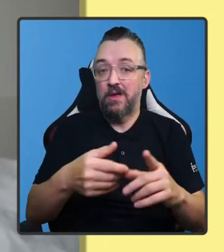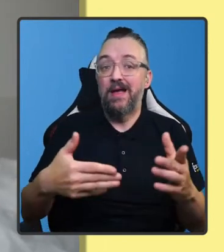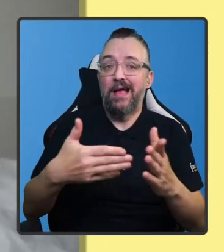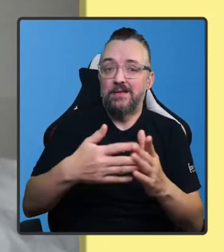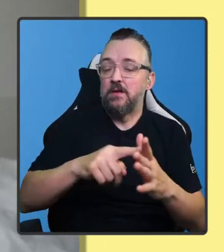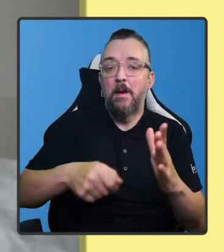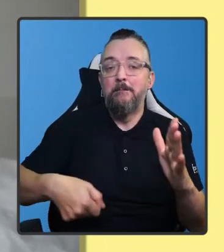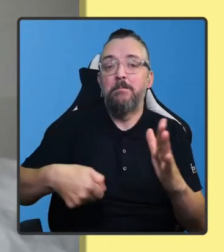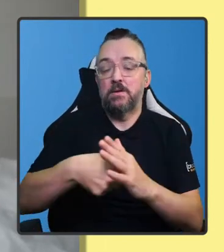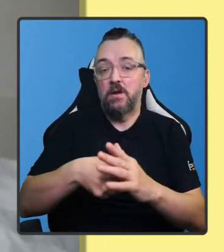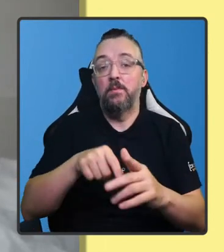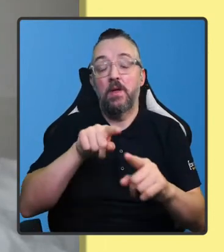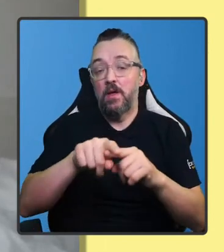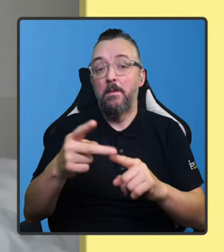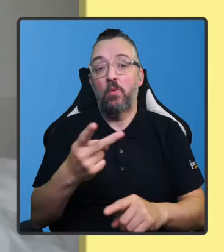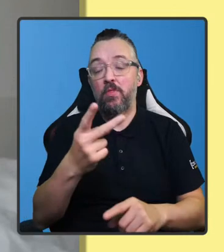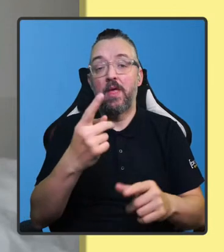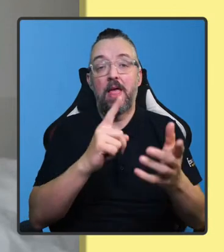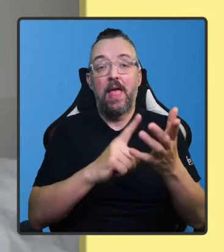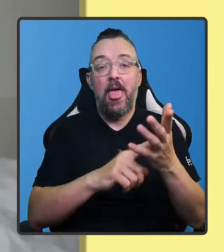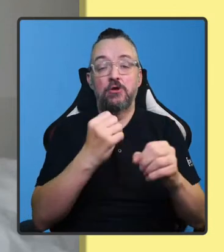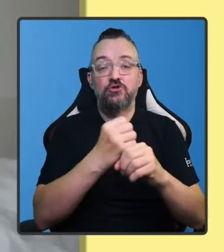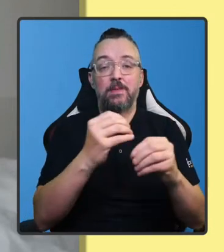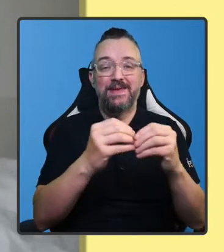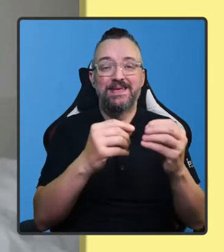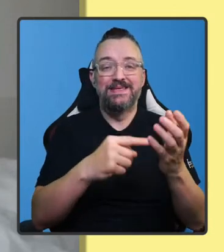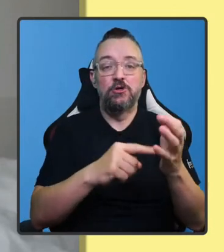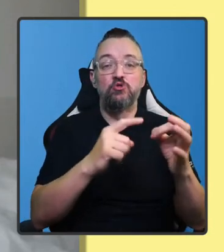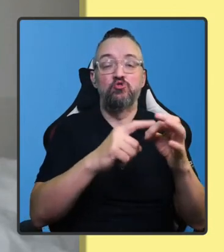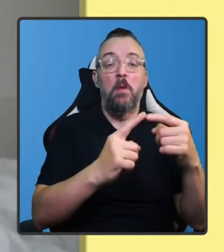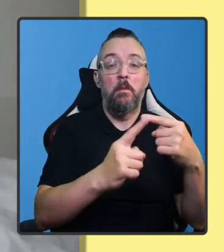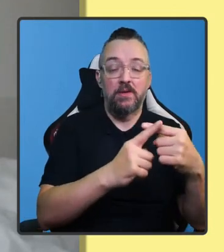both men and LGBTQ plus members can also be